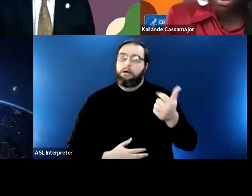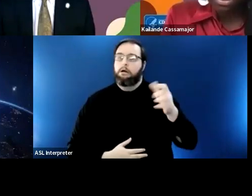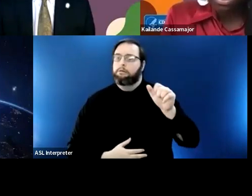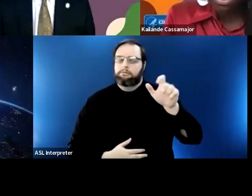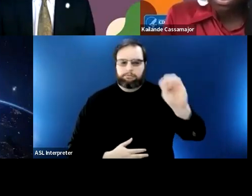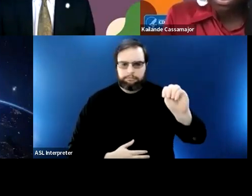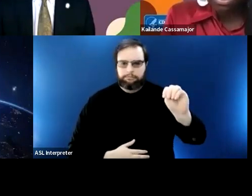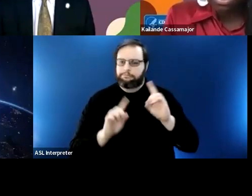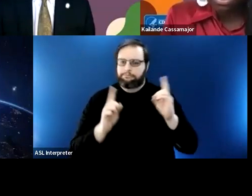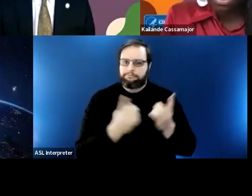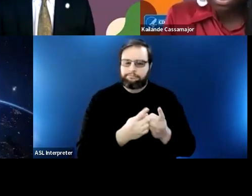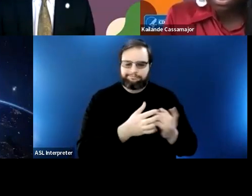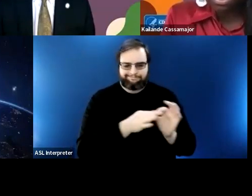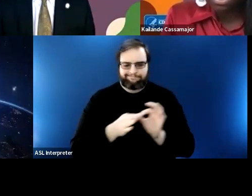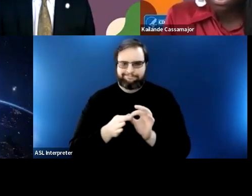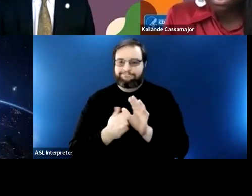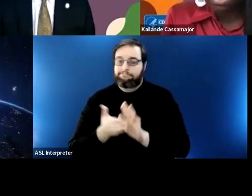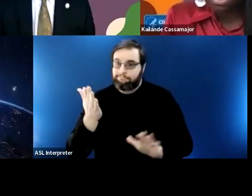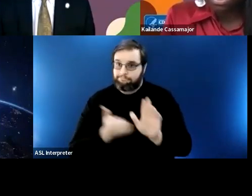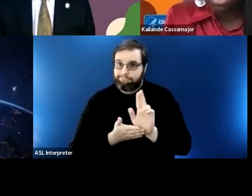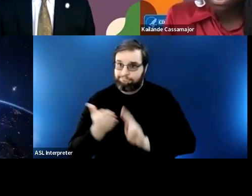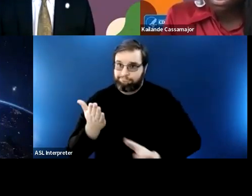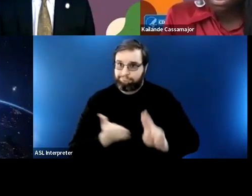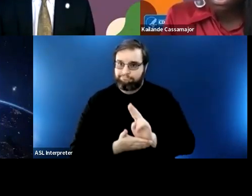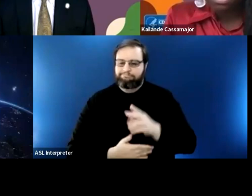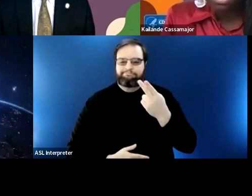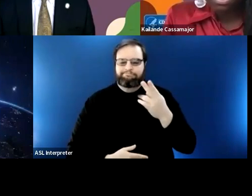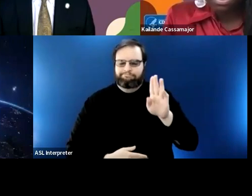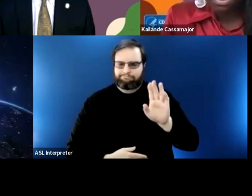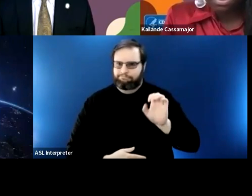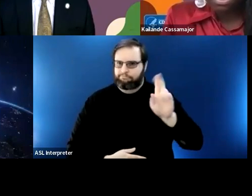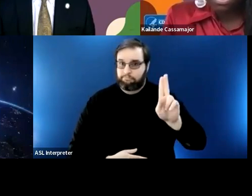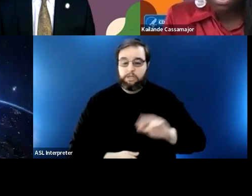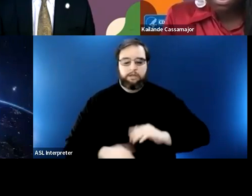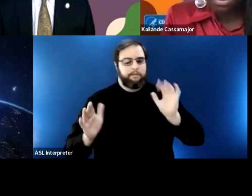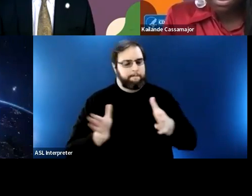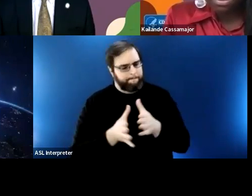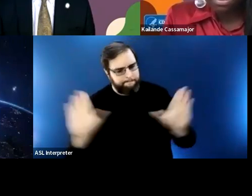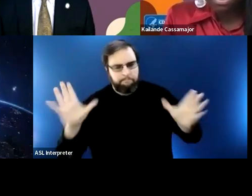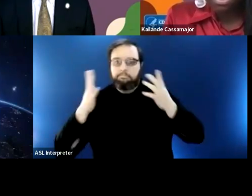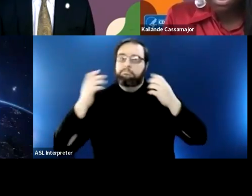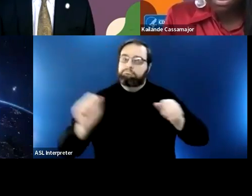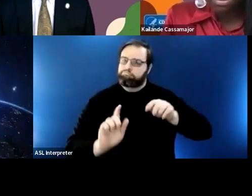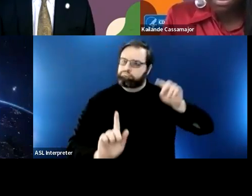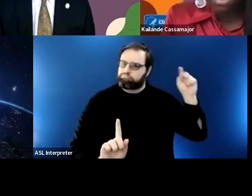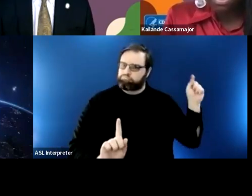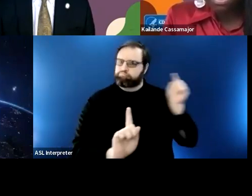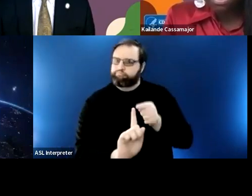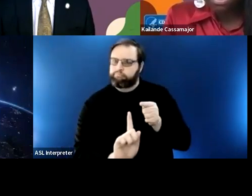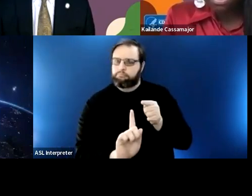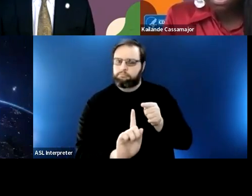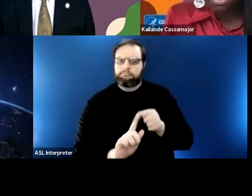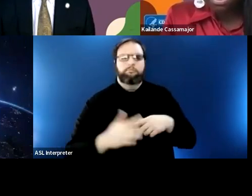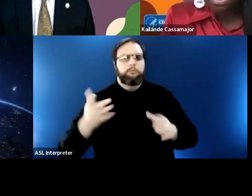departments in HBCUs so that we can really get the public health focus and taken into place there. So now what are your